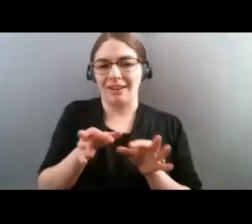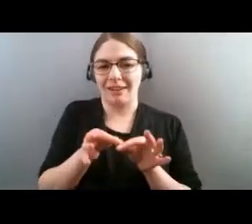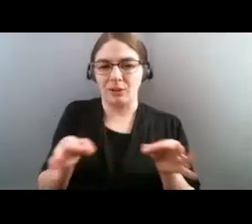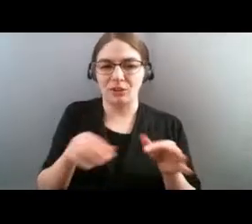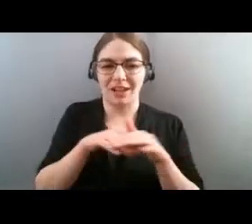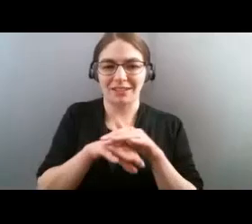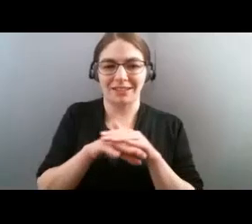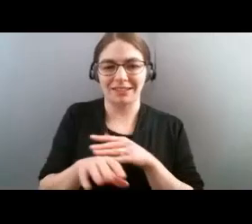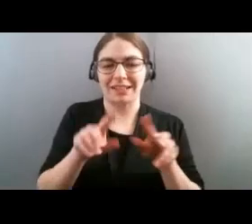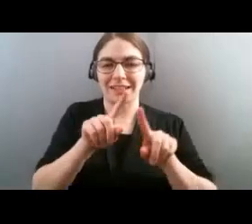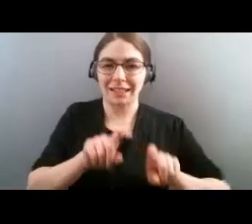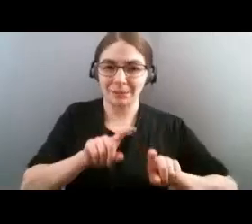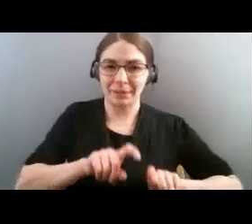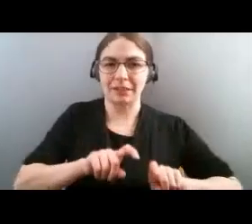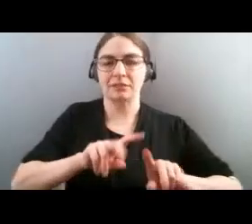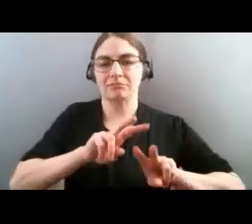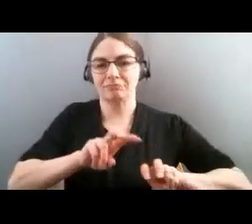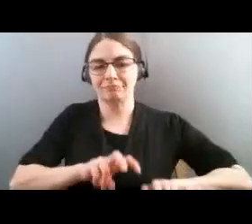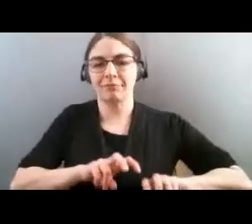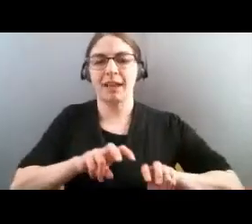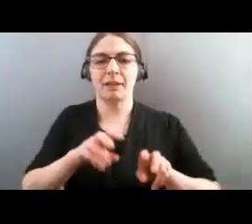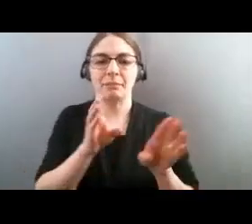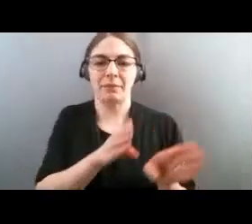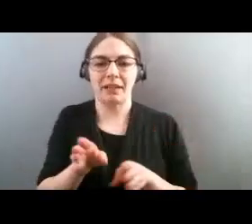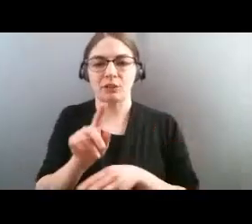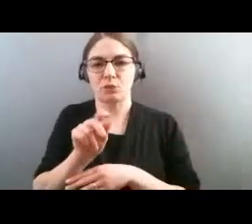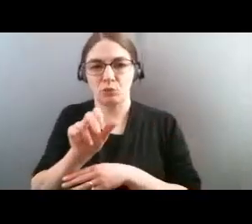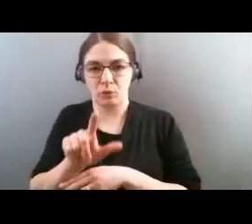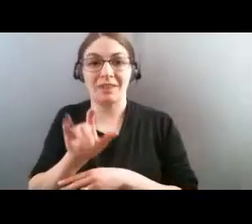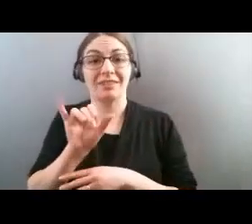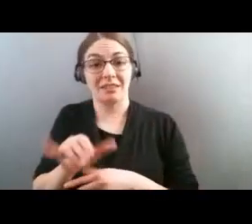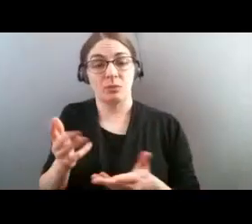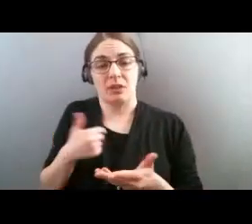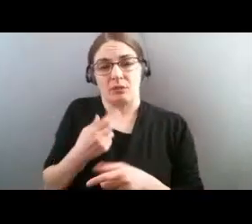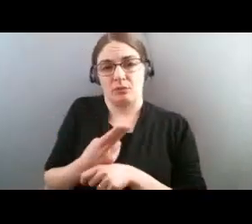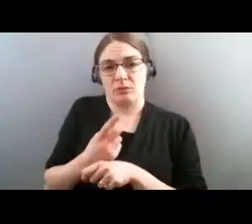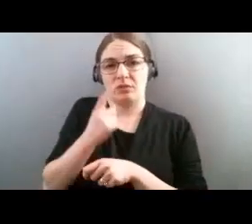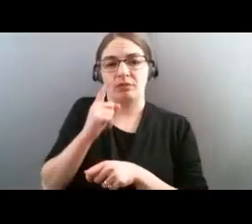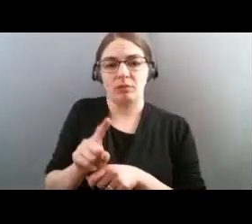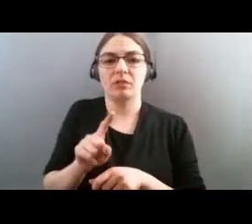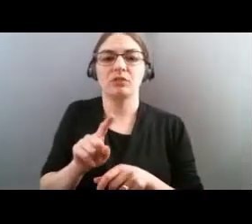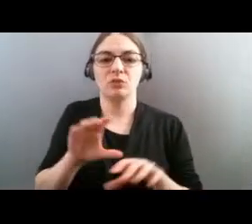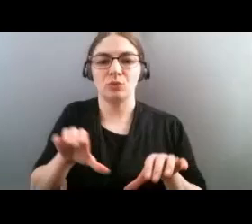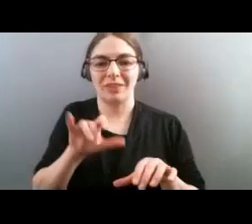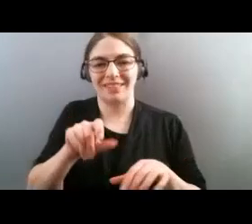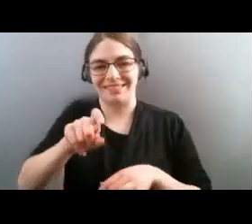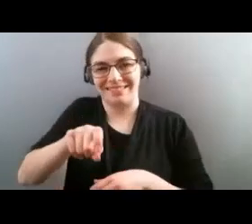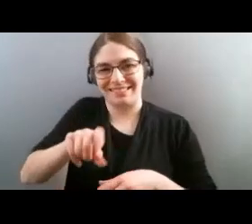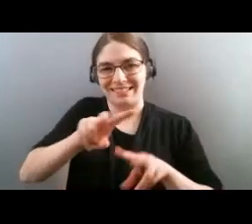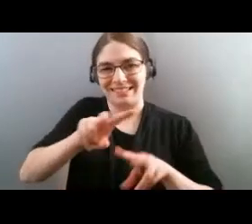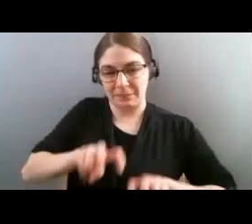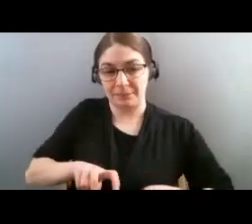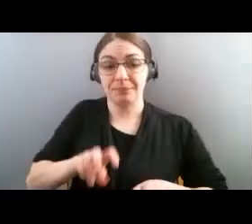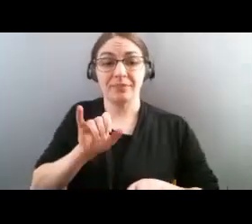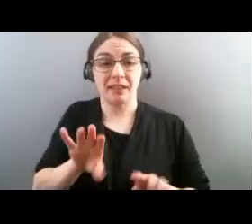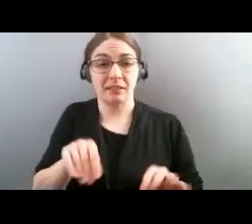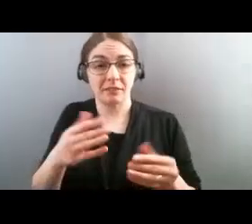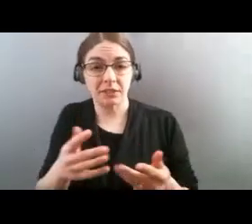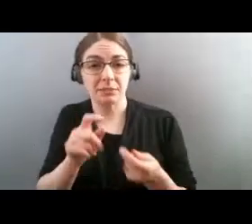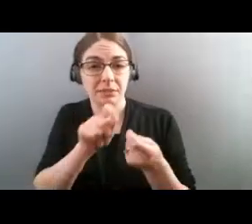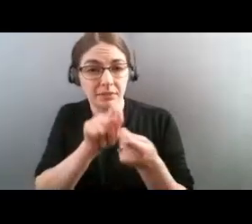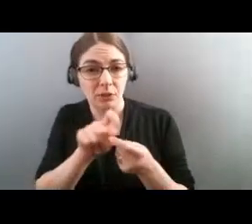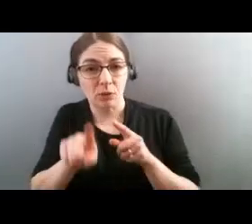that I use to complete the needs assessment. It gives you the particular questions that you can ask when you're doing the